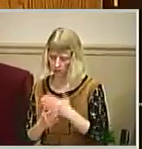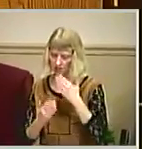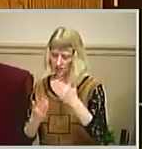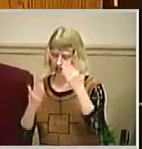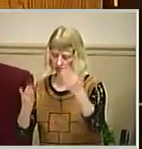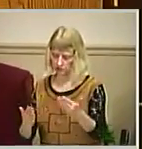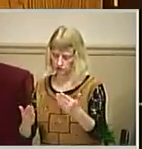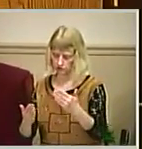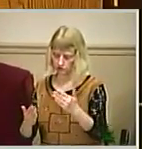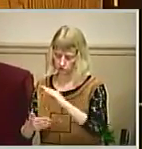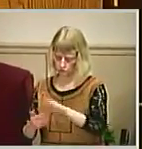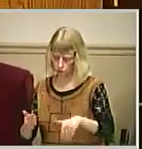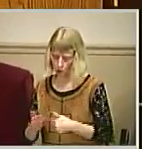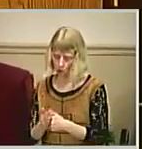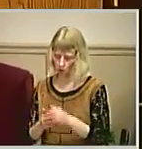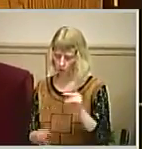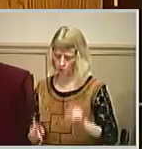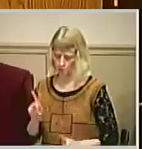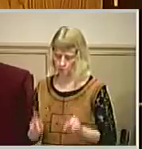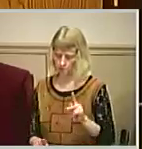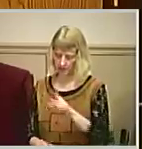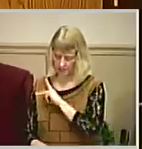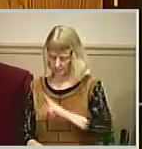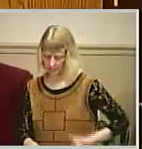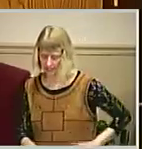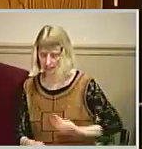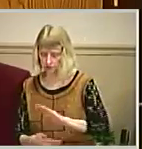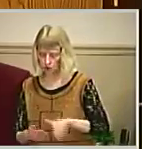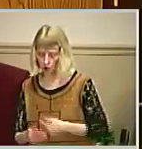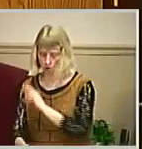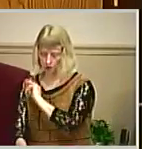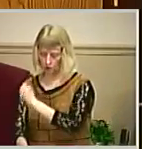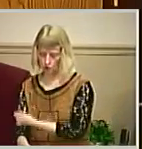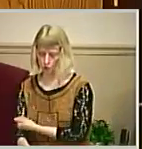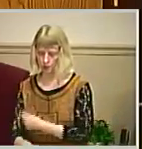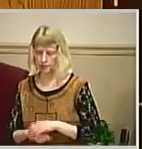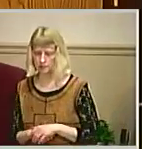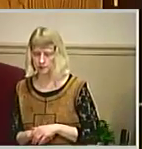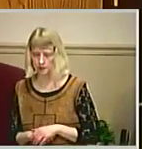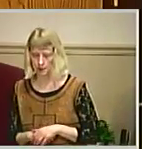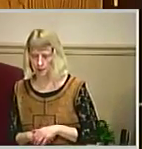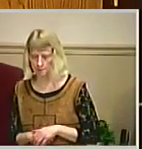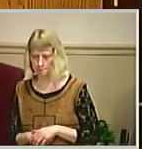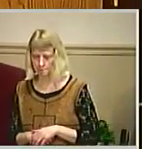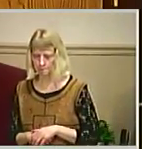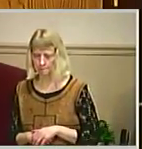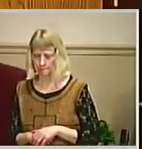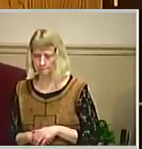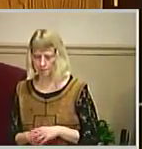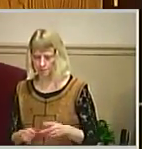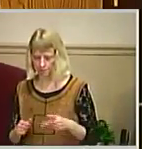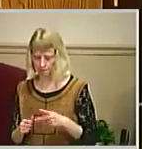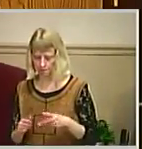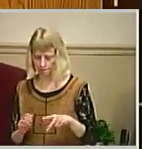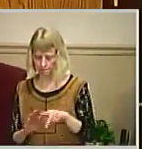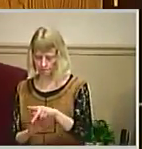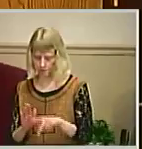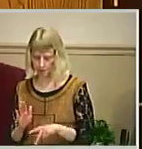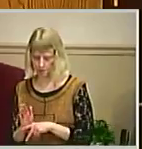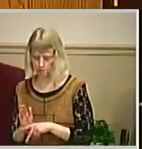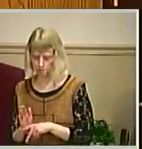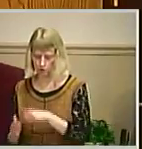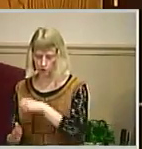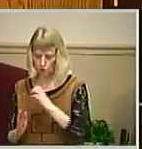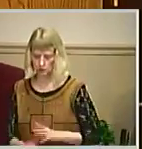be made for all men, for kings and all that are in authority. The second principle I derive from this, though,